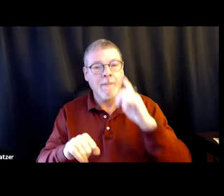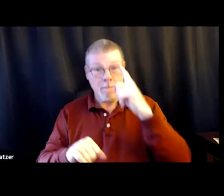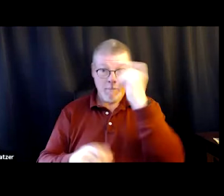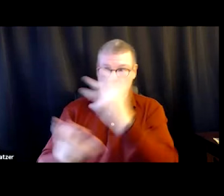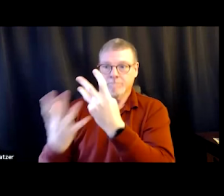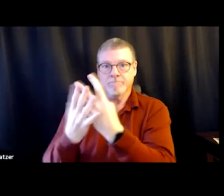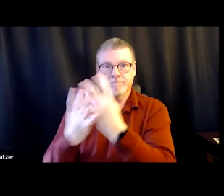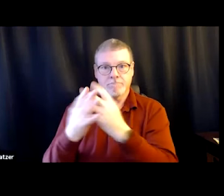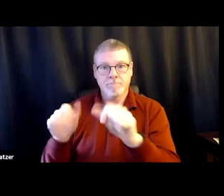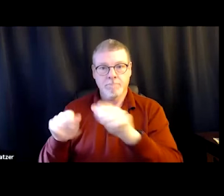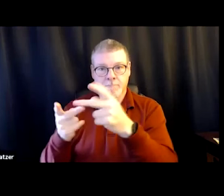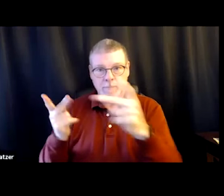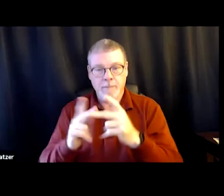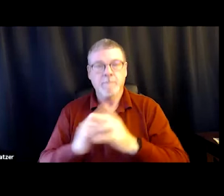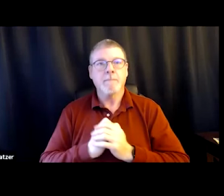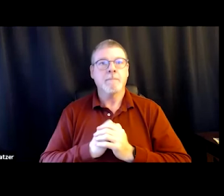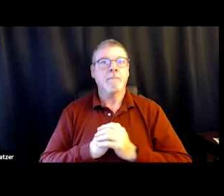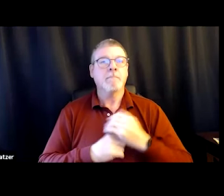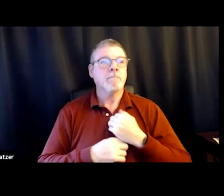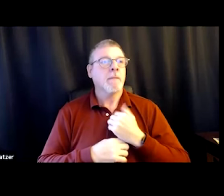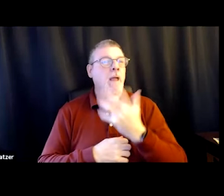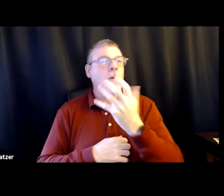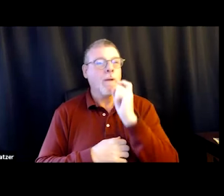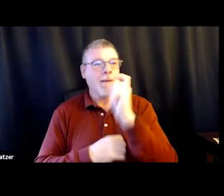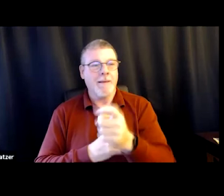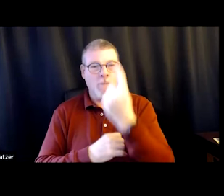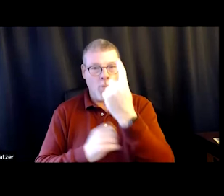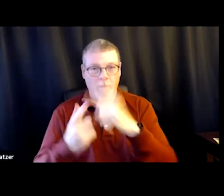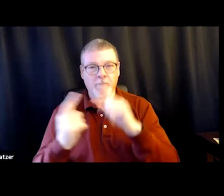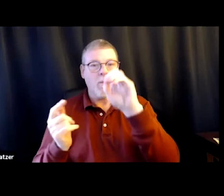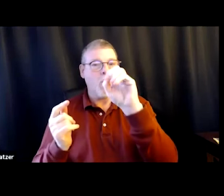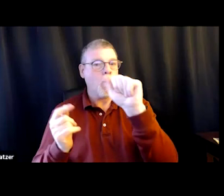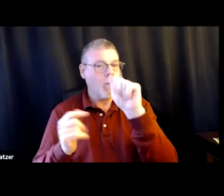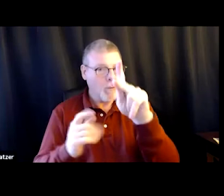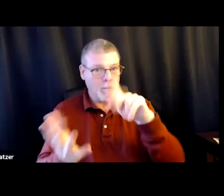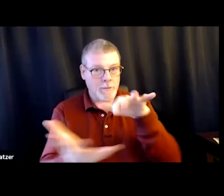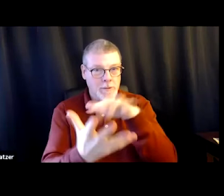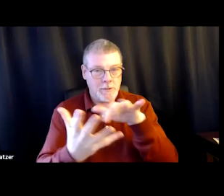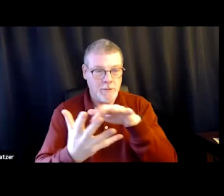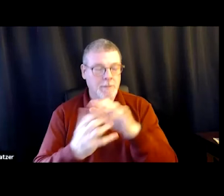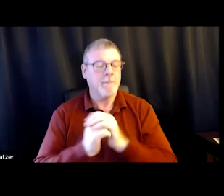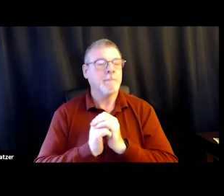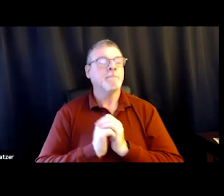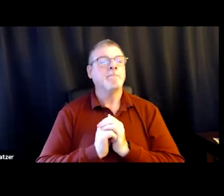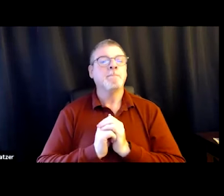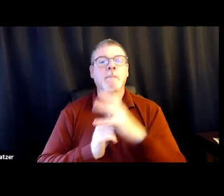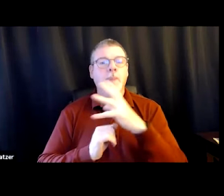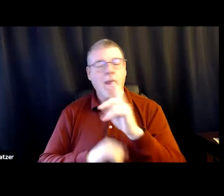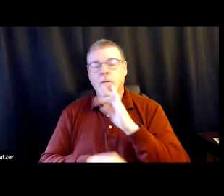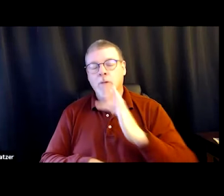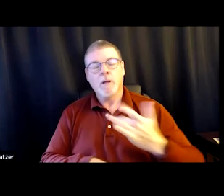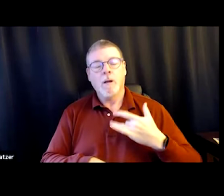environment. I wanted to give one example from the Oak study, which was, I think, really